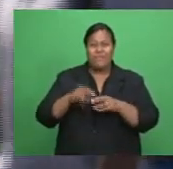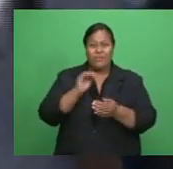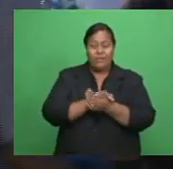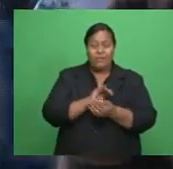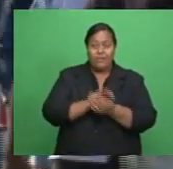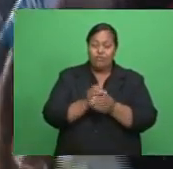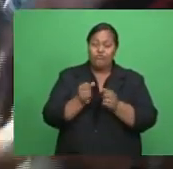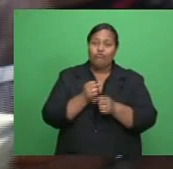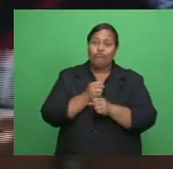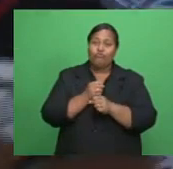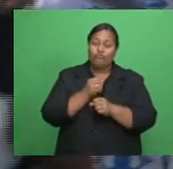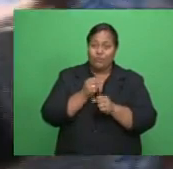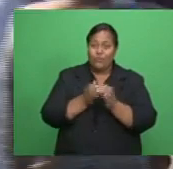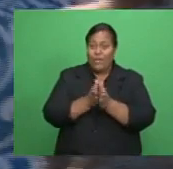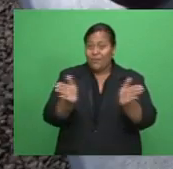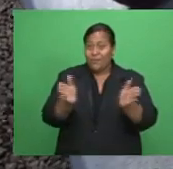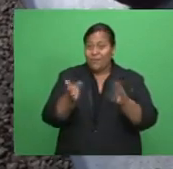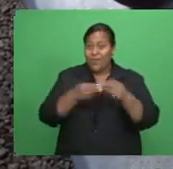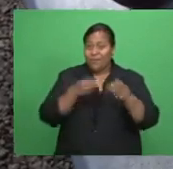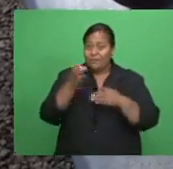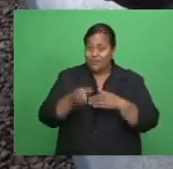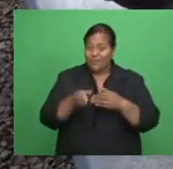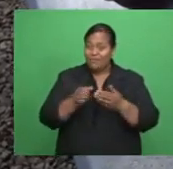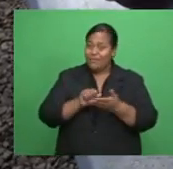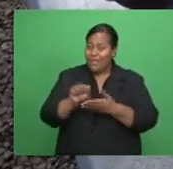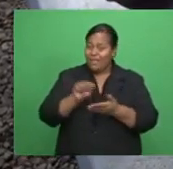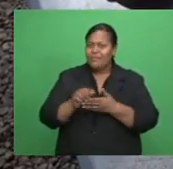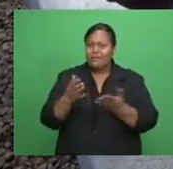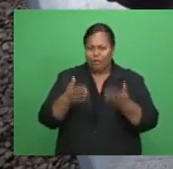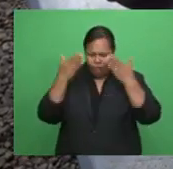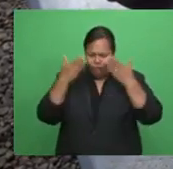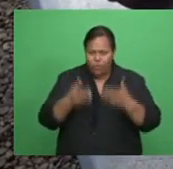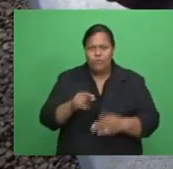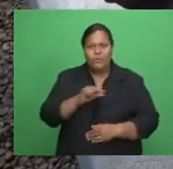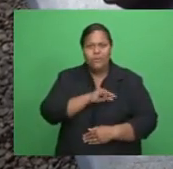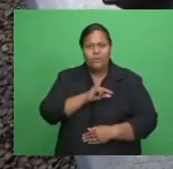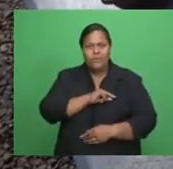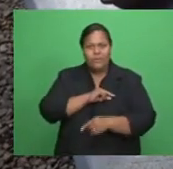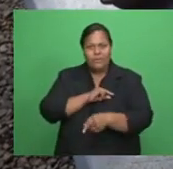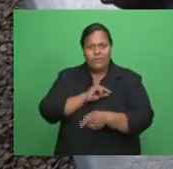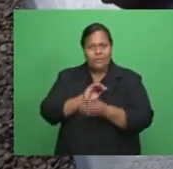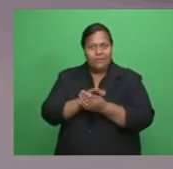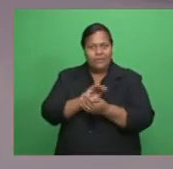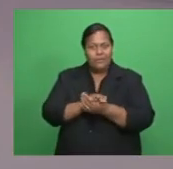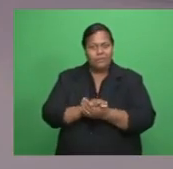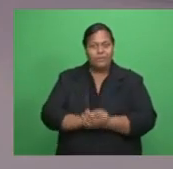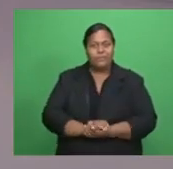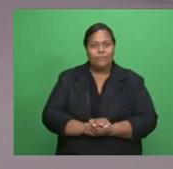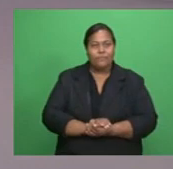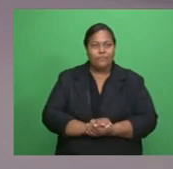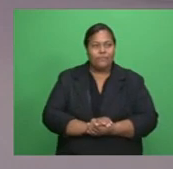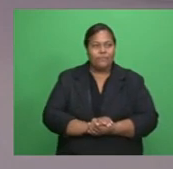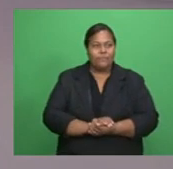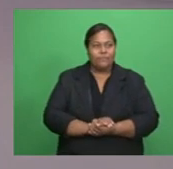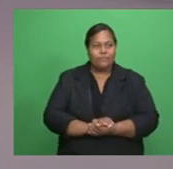George Kotombalavu says they are focusing on the quality of kava. This is probably not